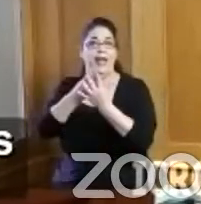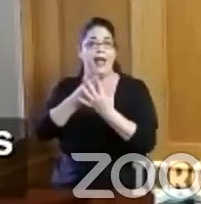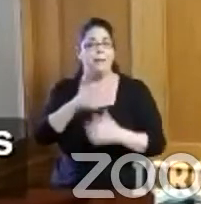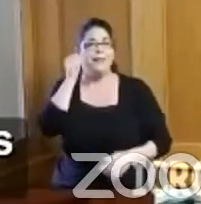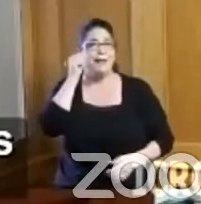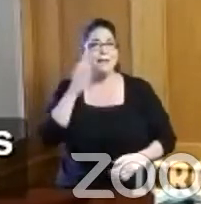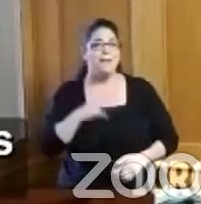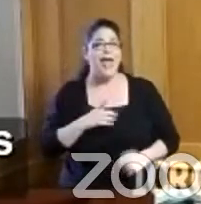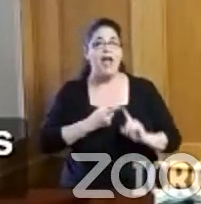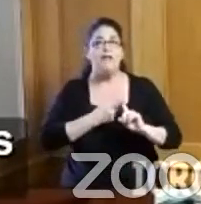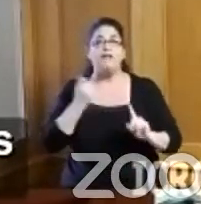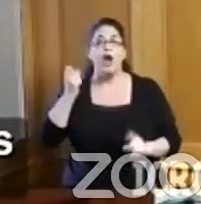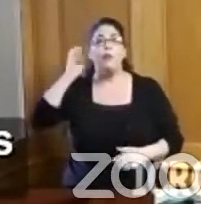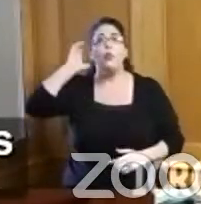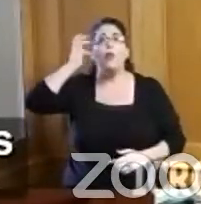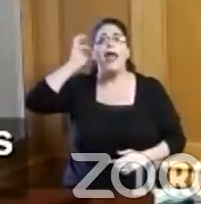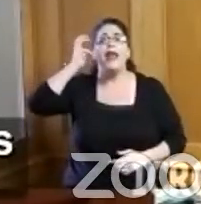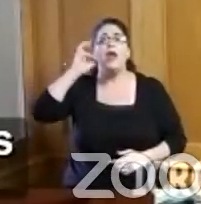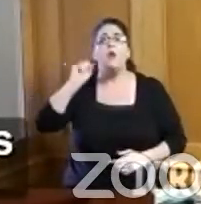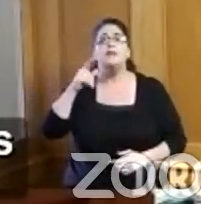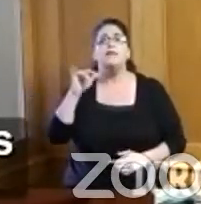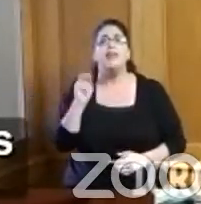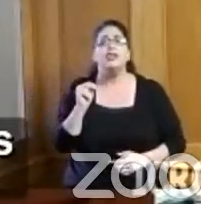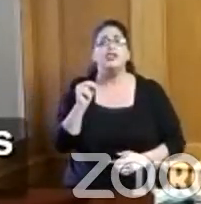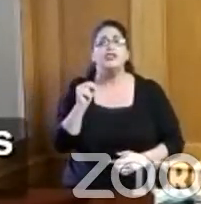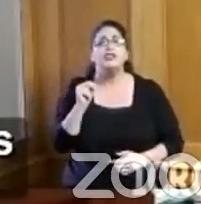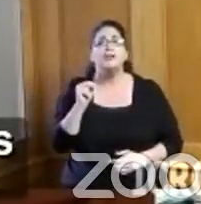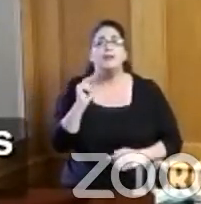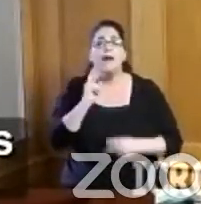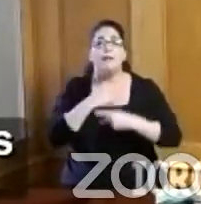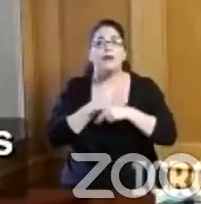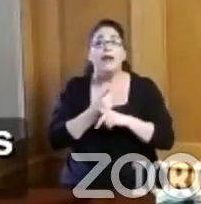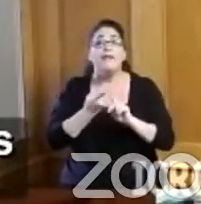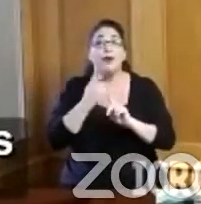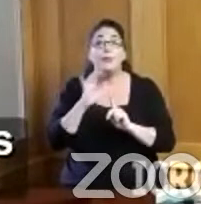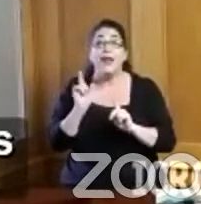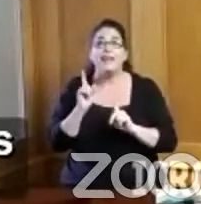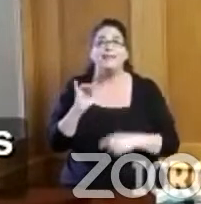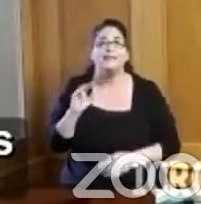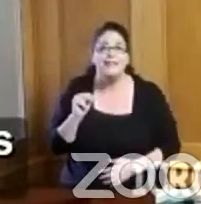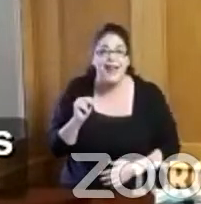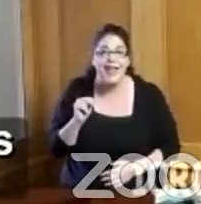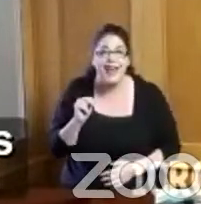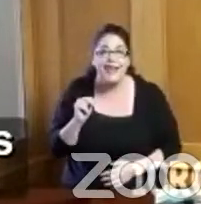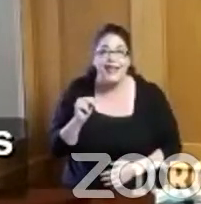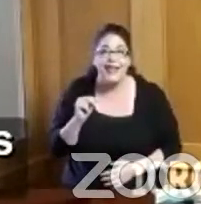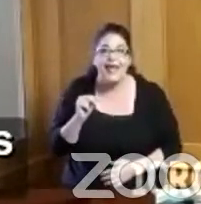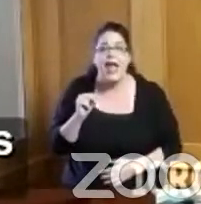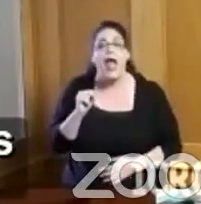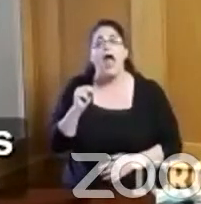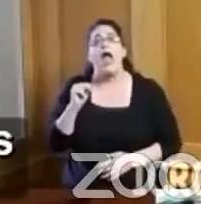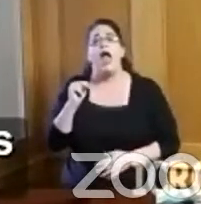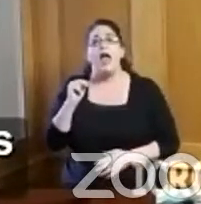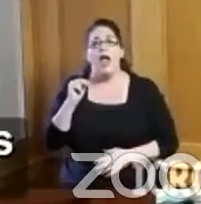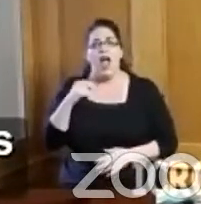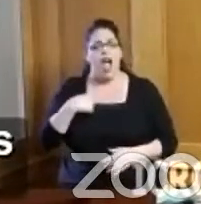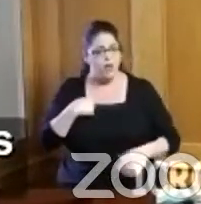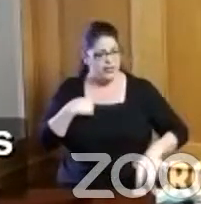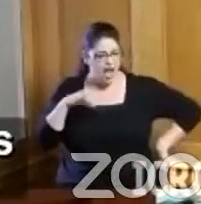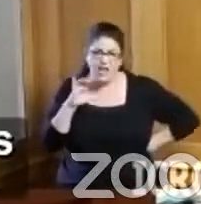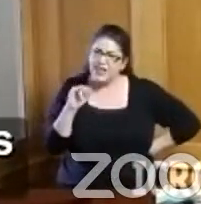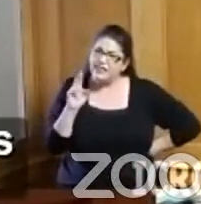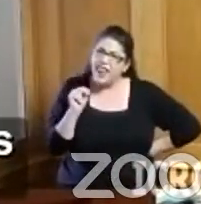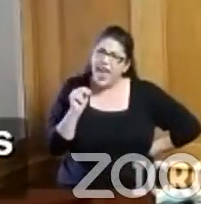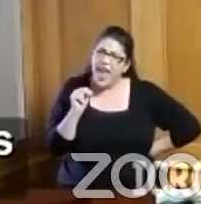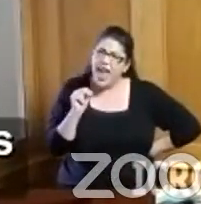man was from a radio station production from Cincinnati. And when he did it, I said to myself,